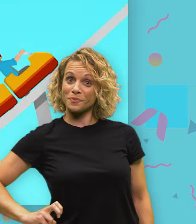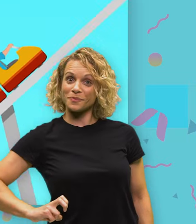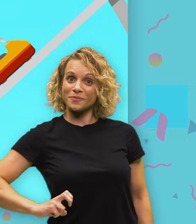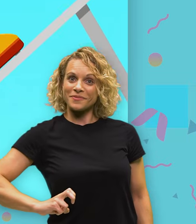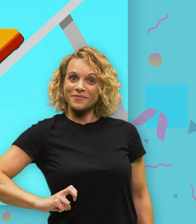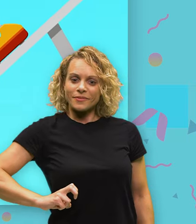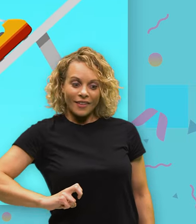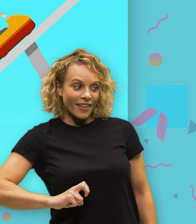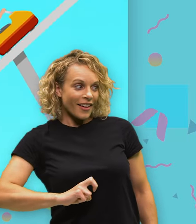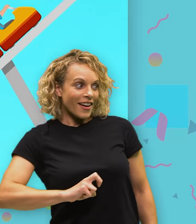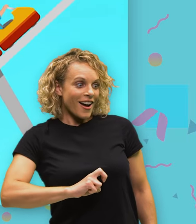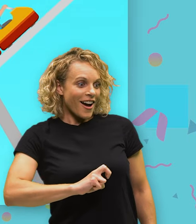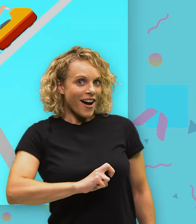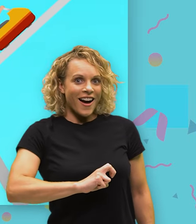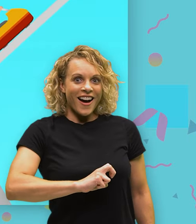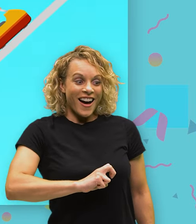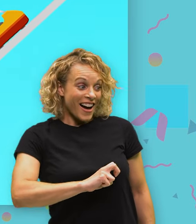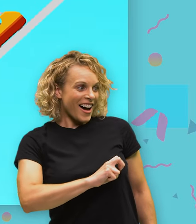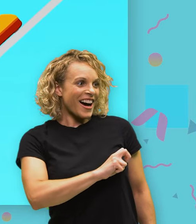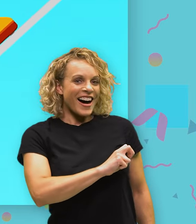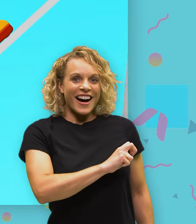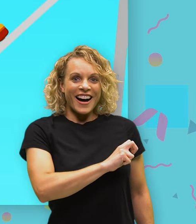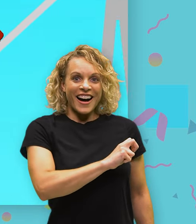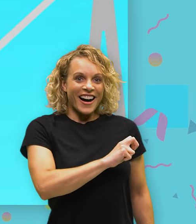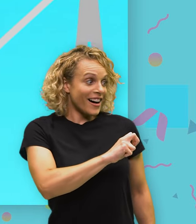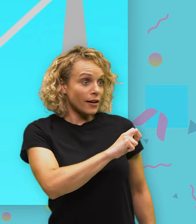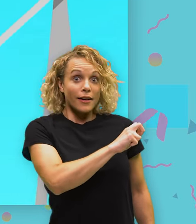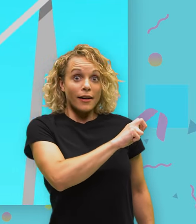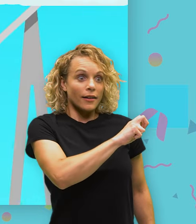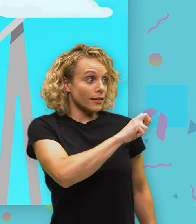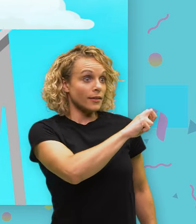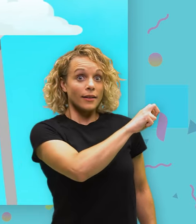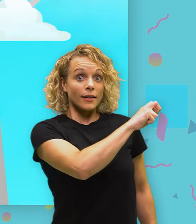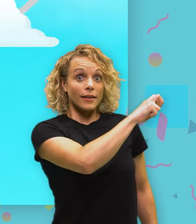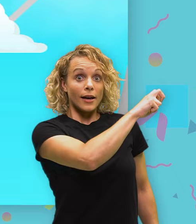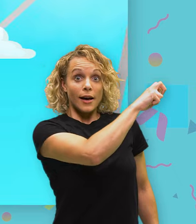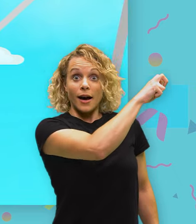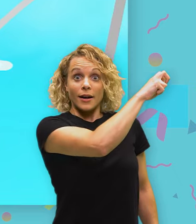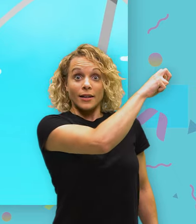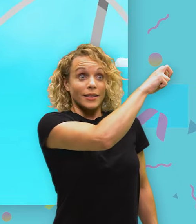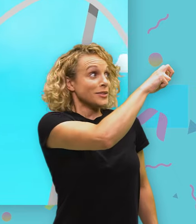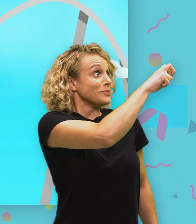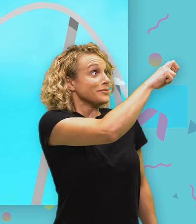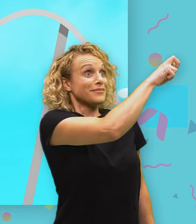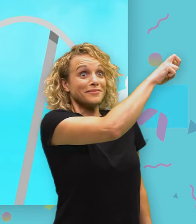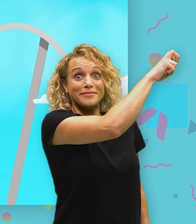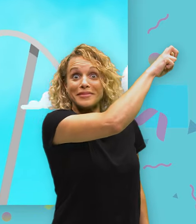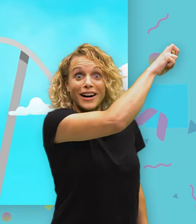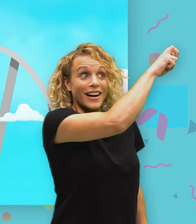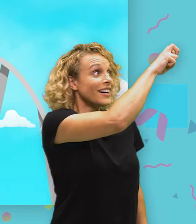climb. Higher, higher, higher, higher, higher,